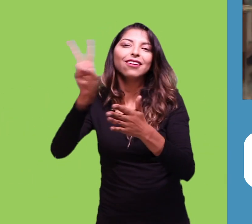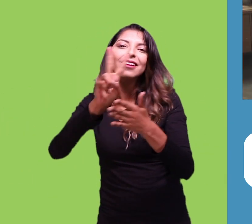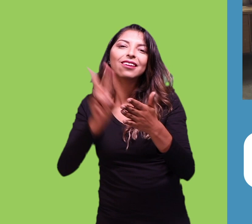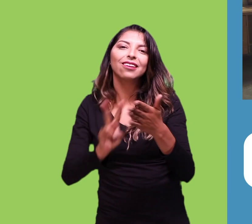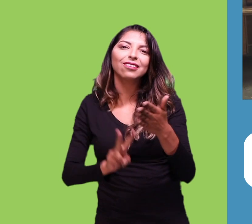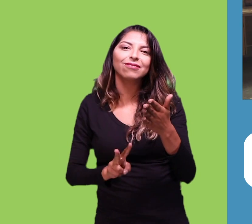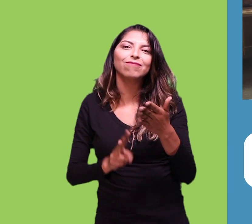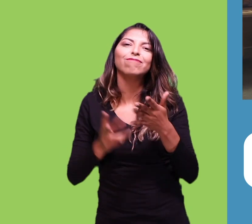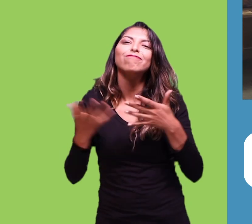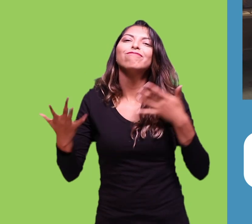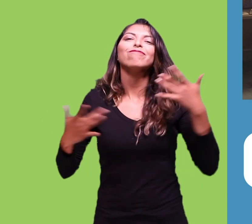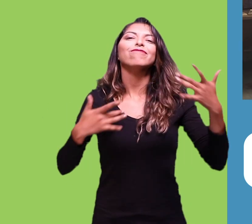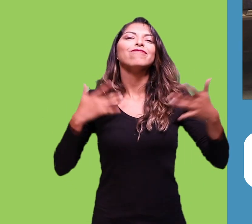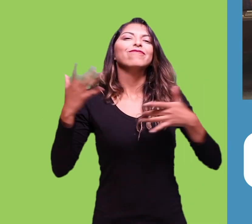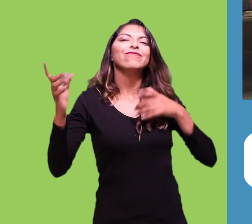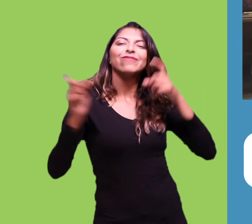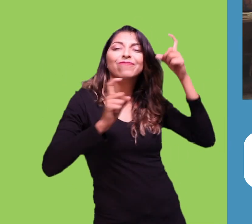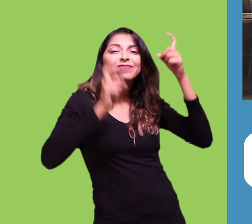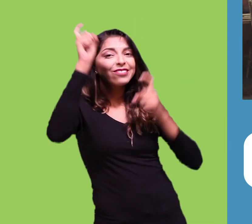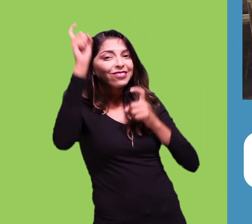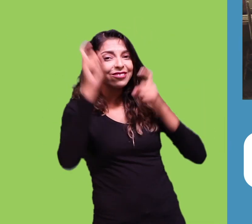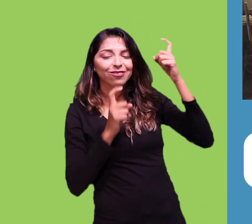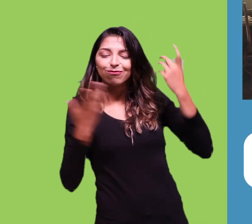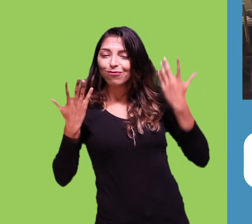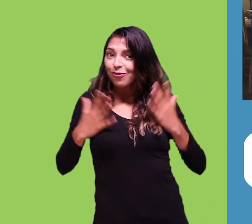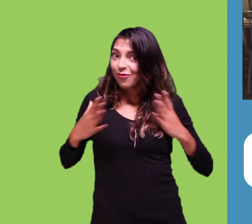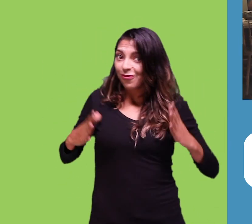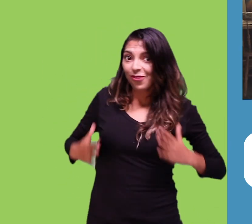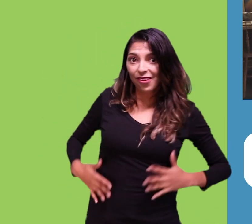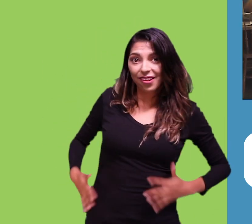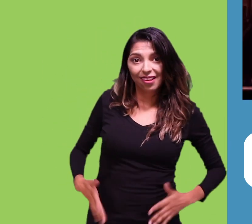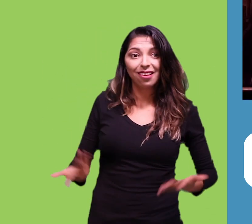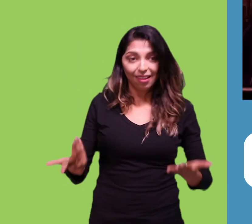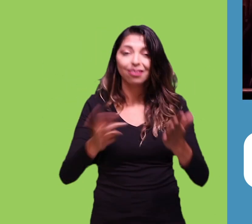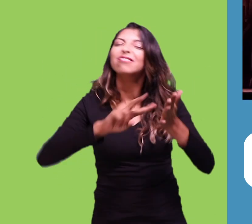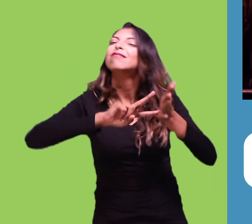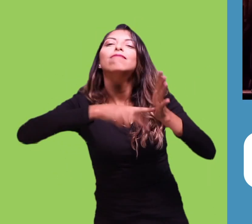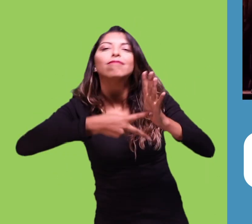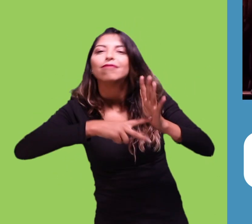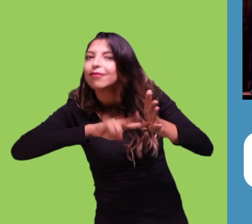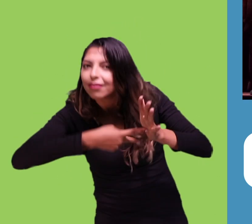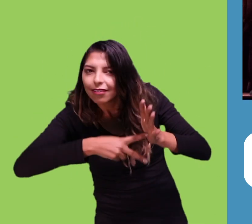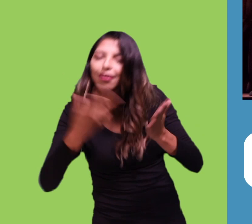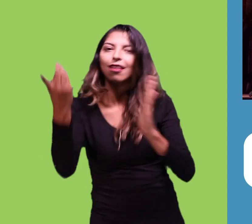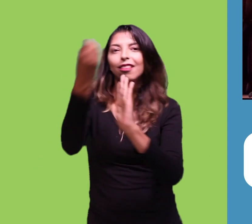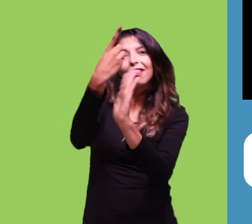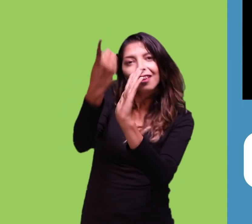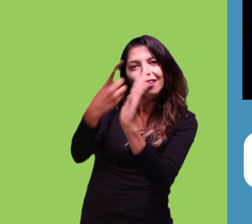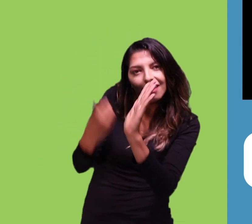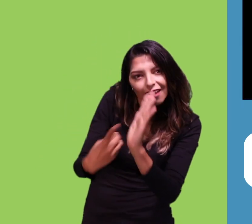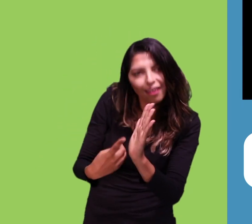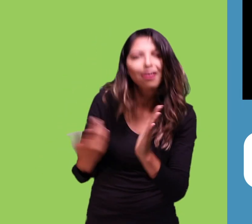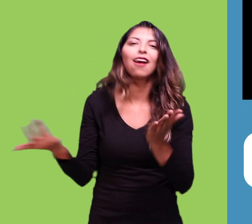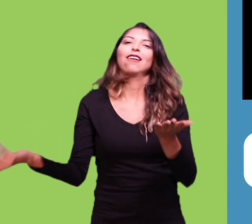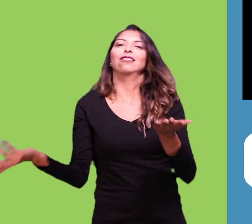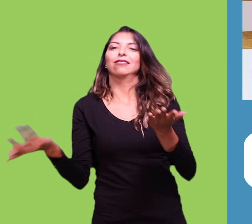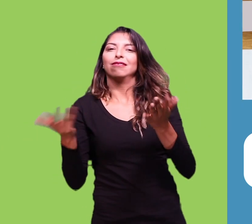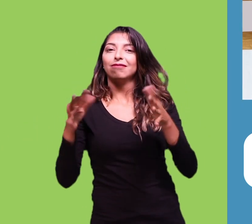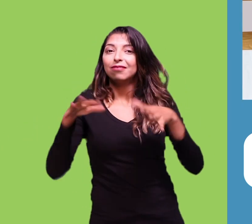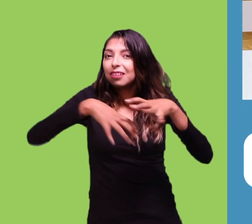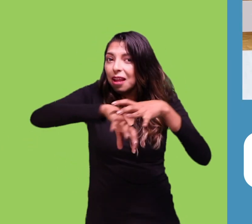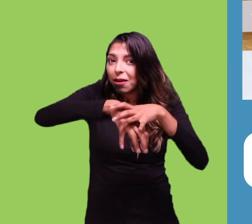that by instilling in our learners a love for art and literature, song and dance, theater and personal